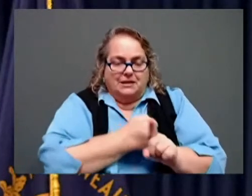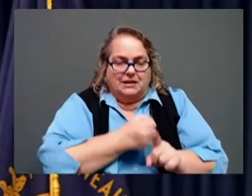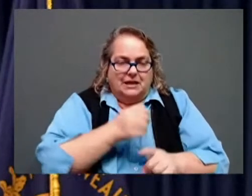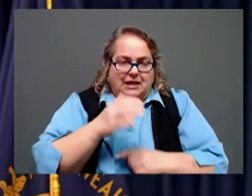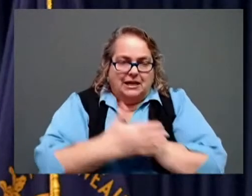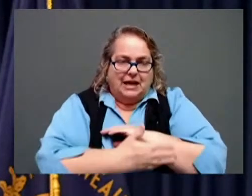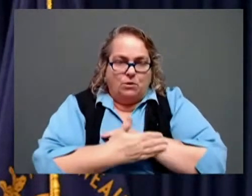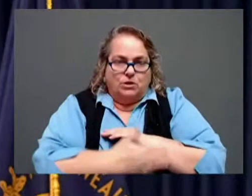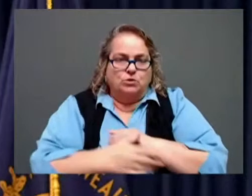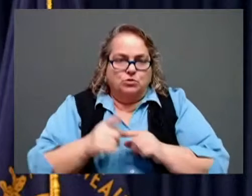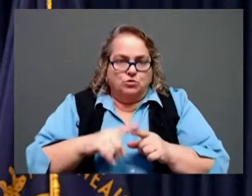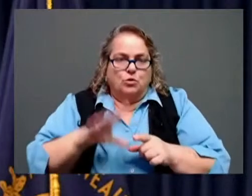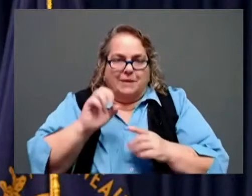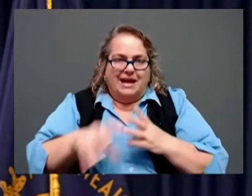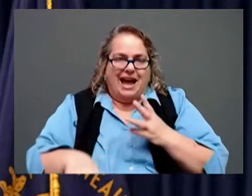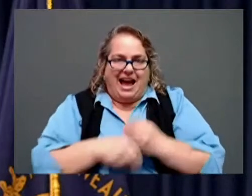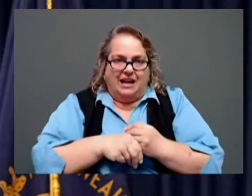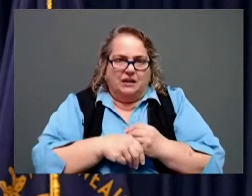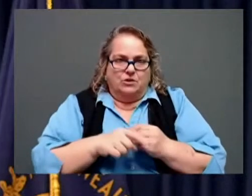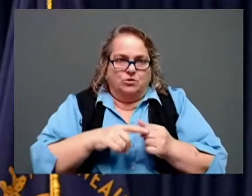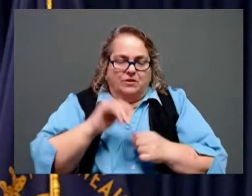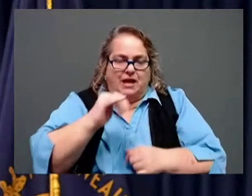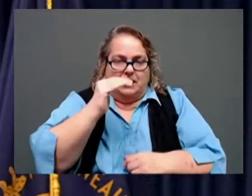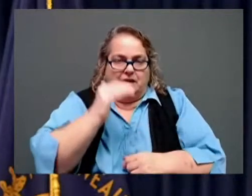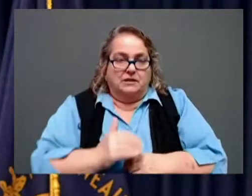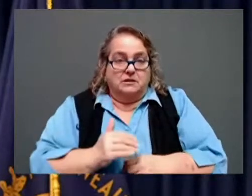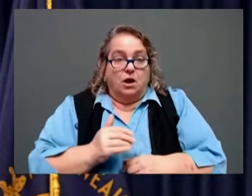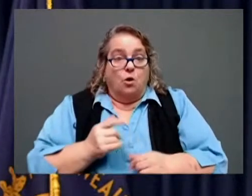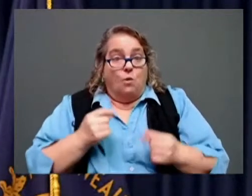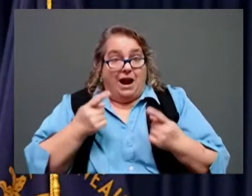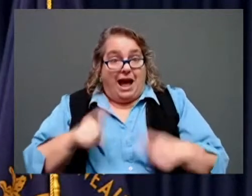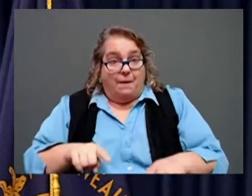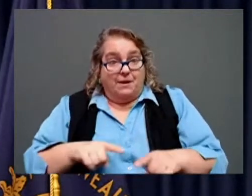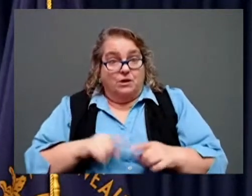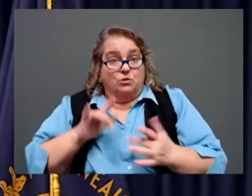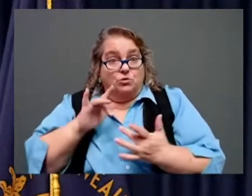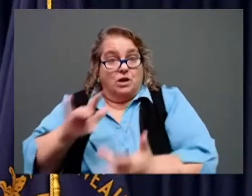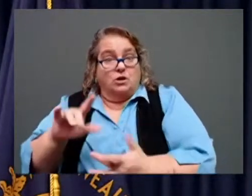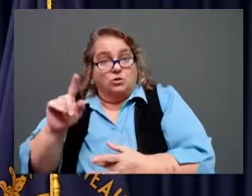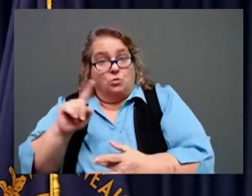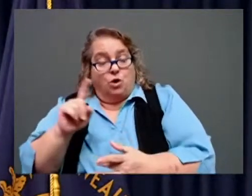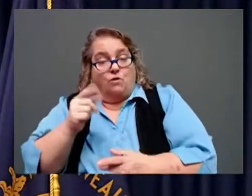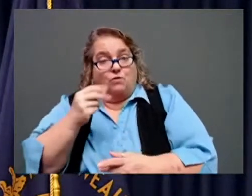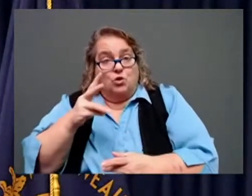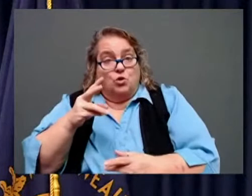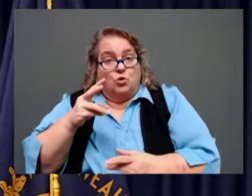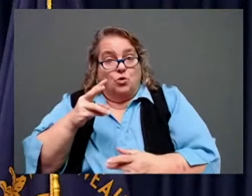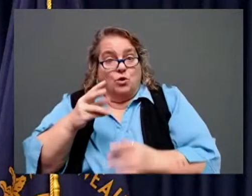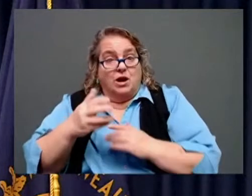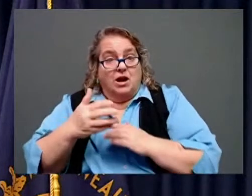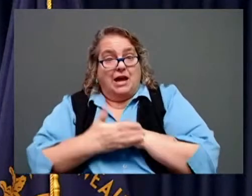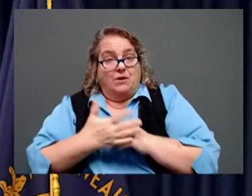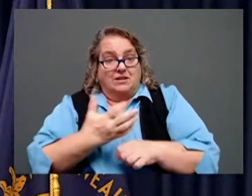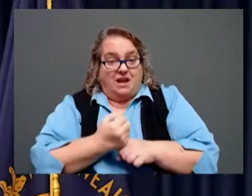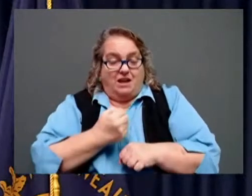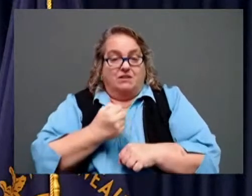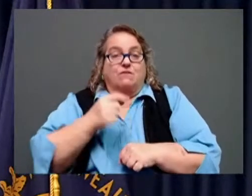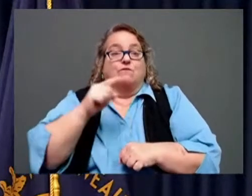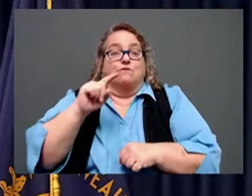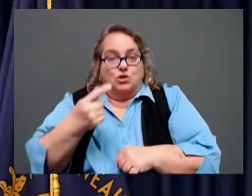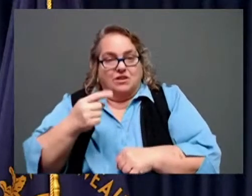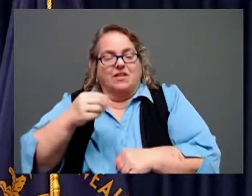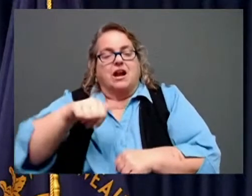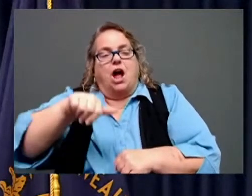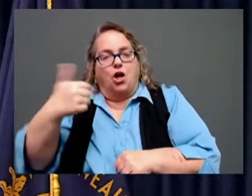to be added. Listen, what happened in the tornadoes were a couple of counties got there first, and then the other counties were added. This is a